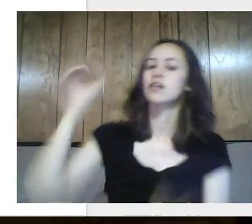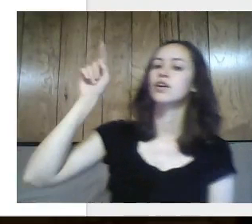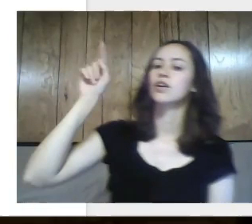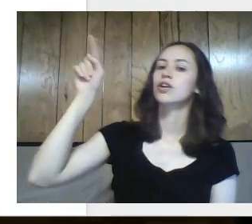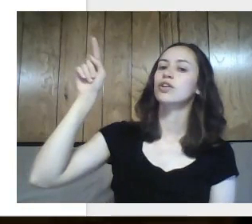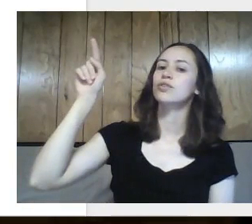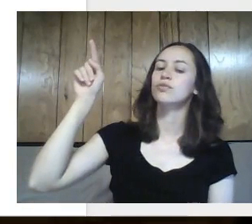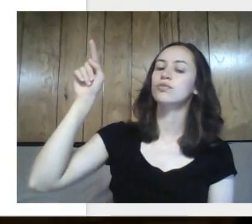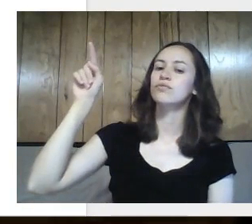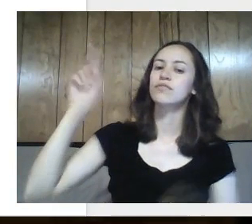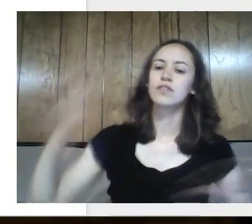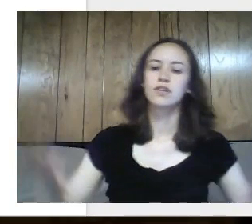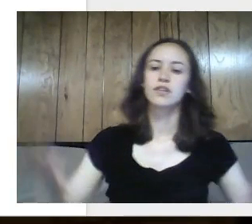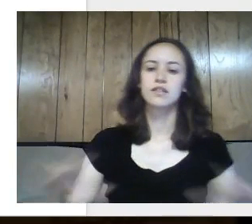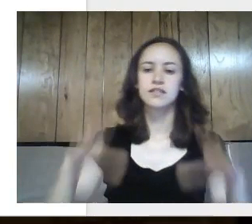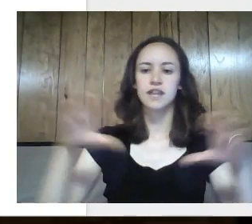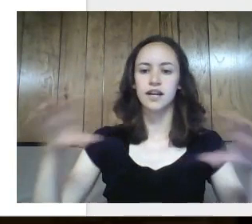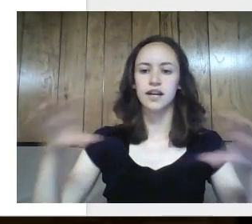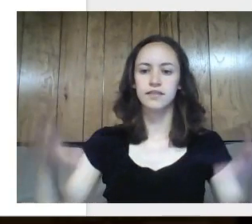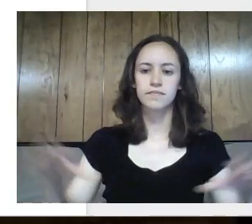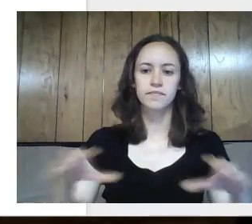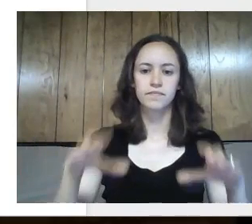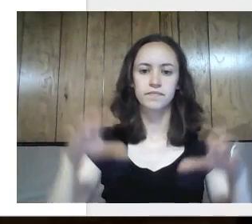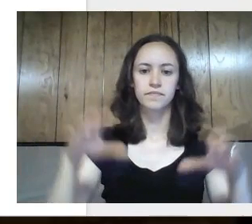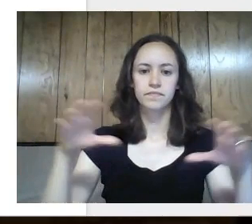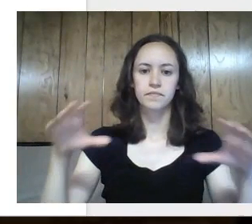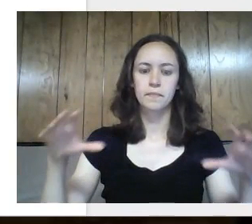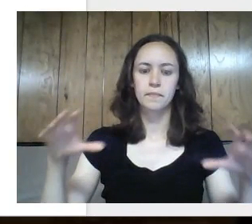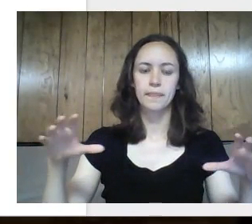Things you've done.